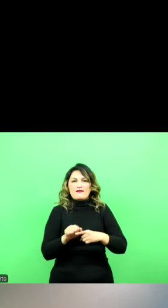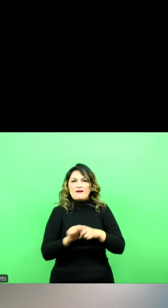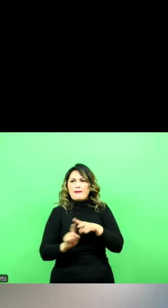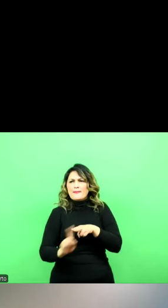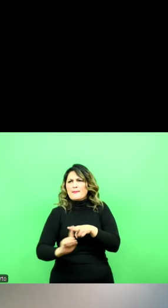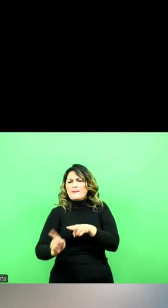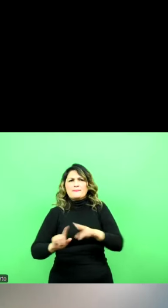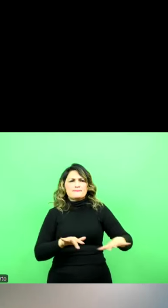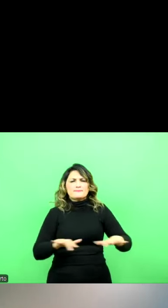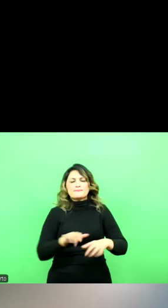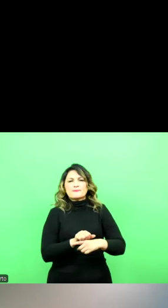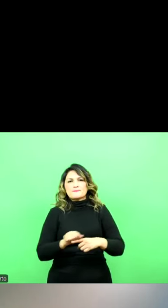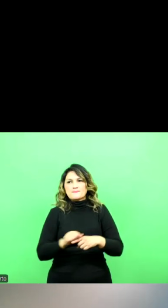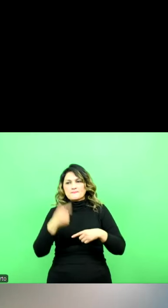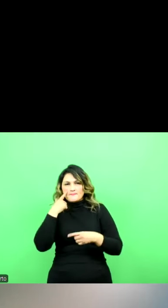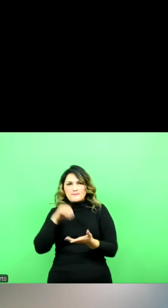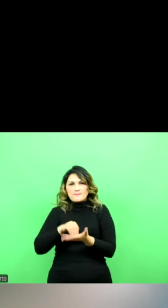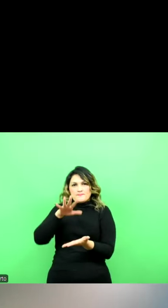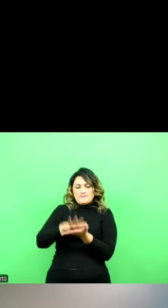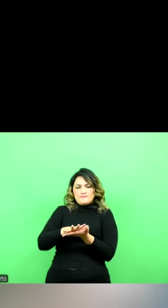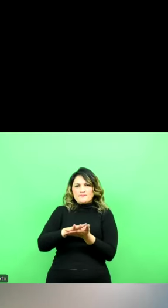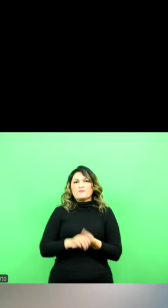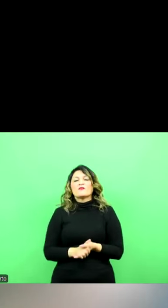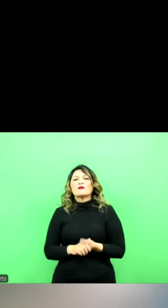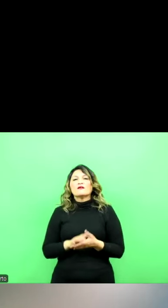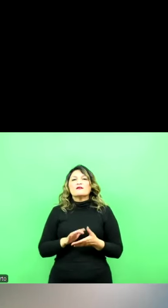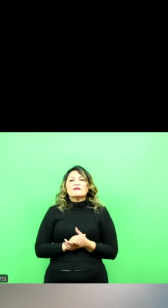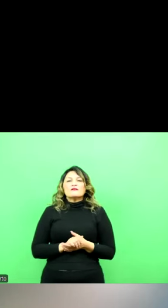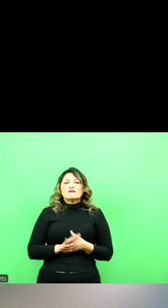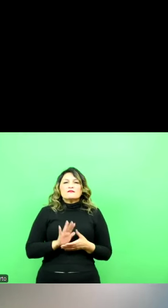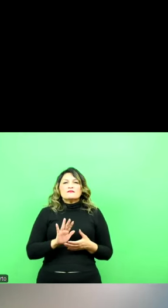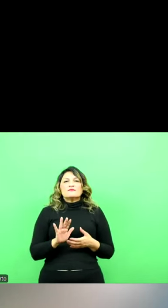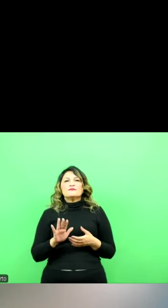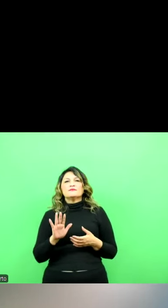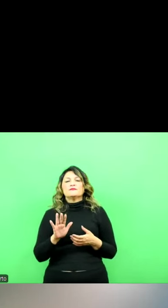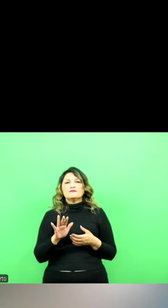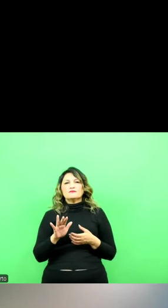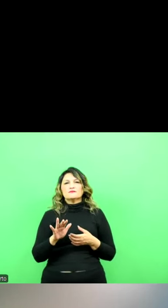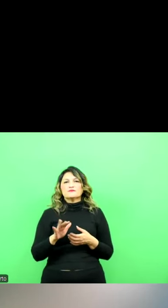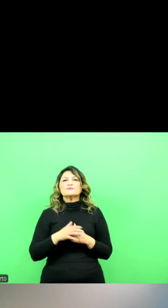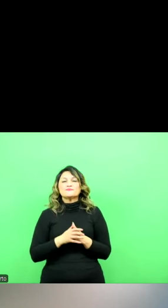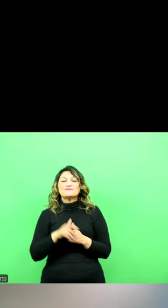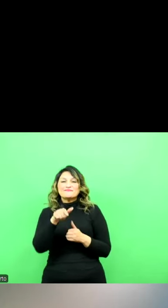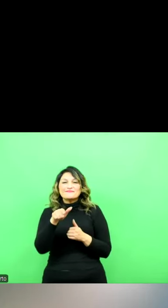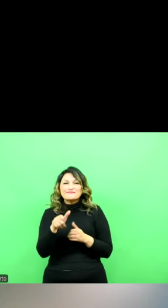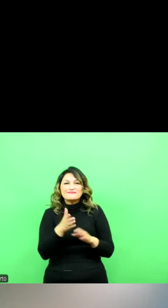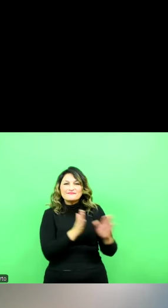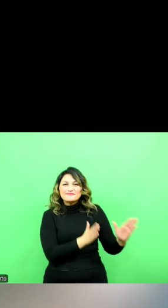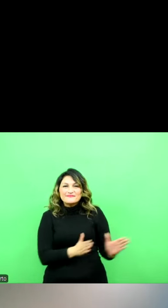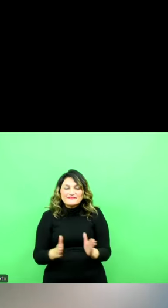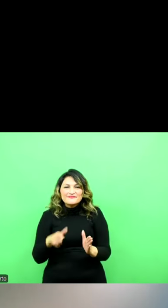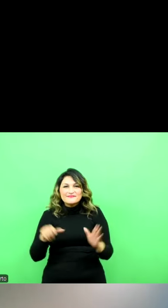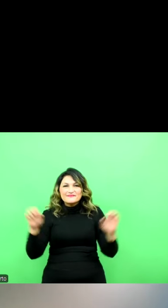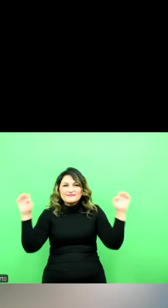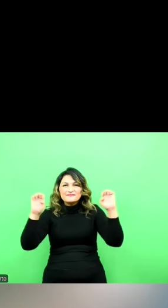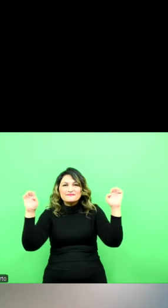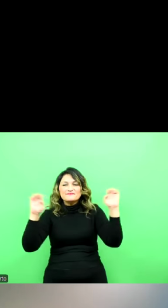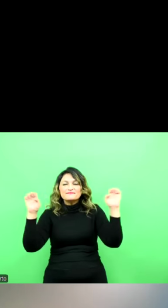We've also held consultations with persons with disabilities, asking them about risk management and how to best